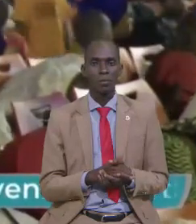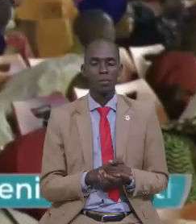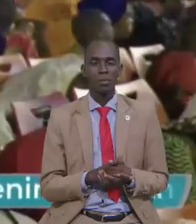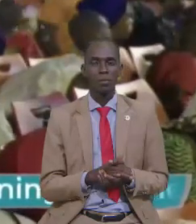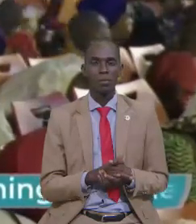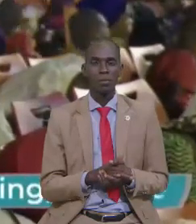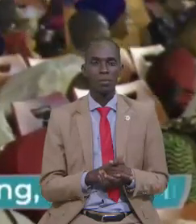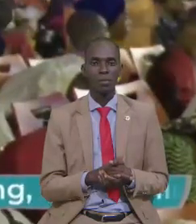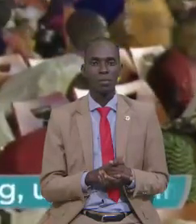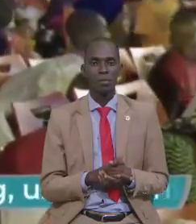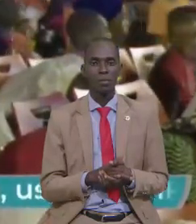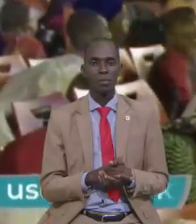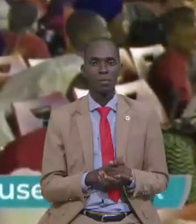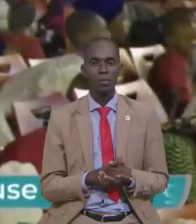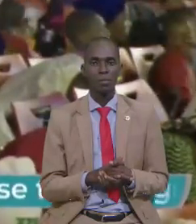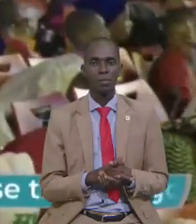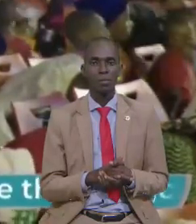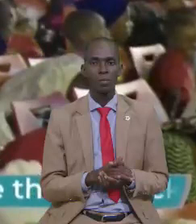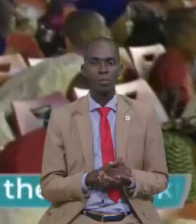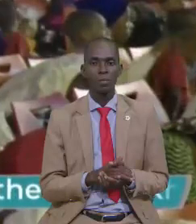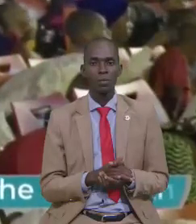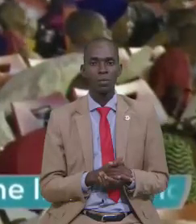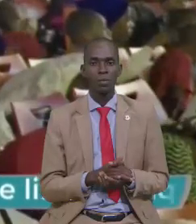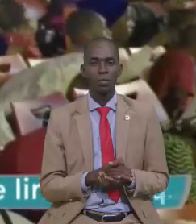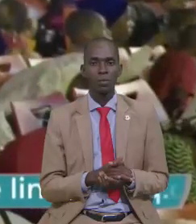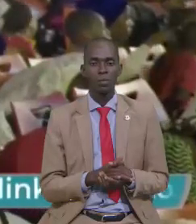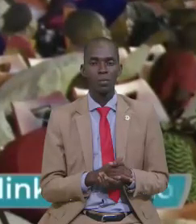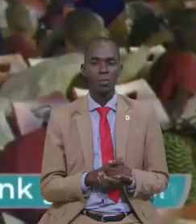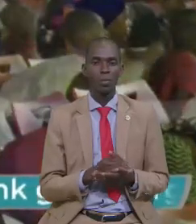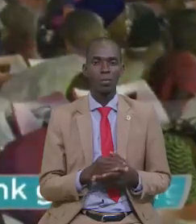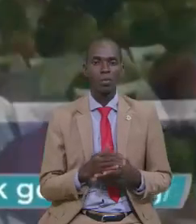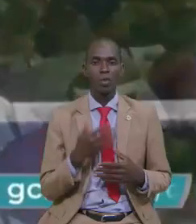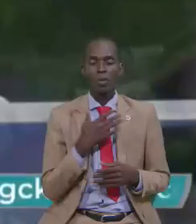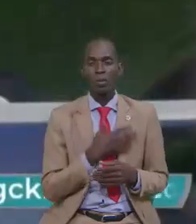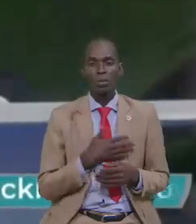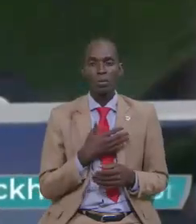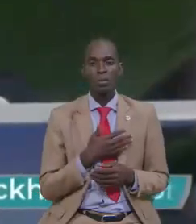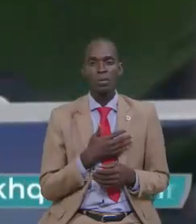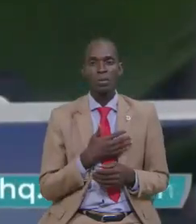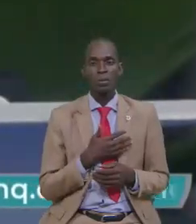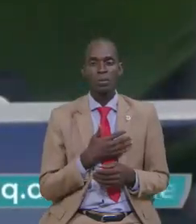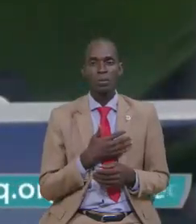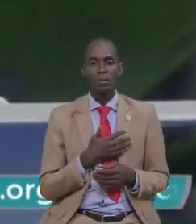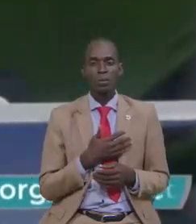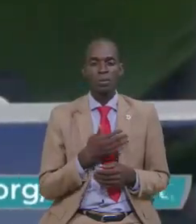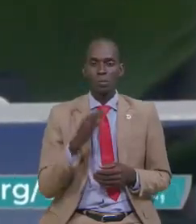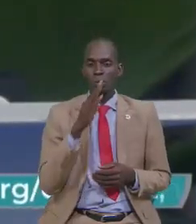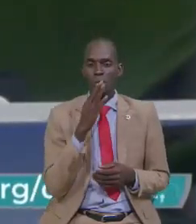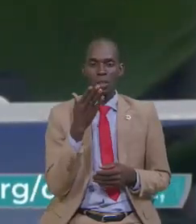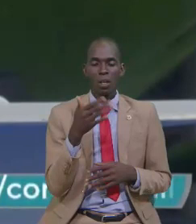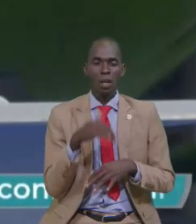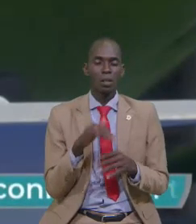in. It is just by our left here. So please, you will come there by 3 p.m.